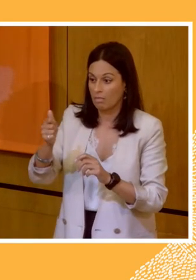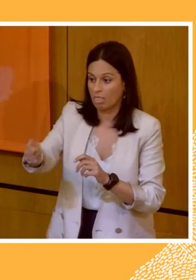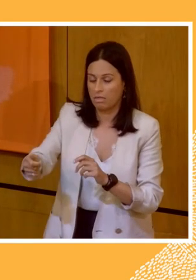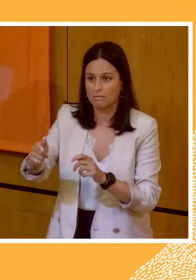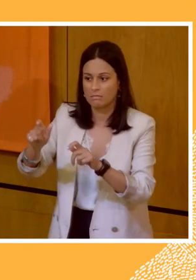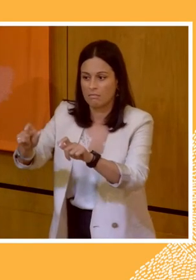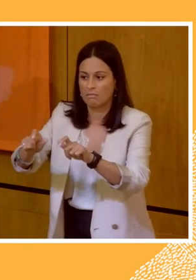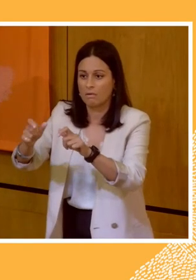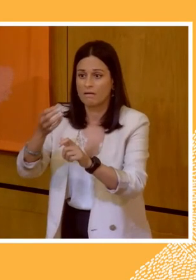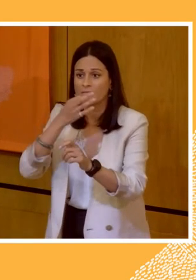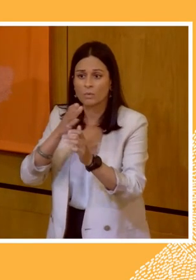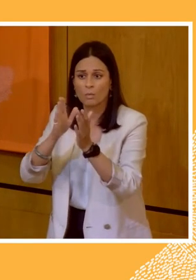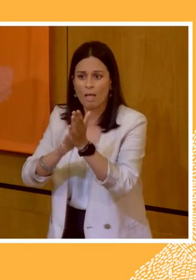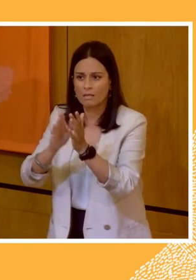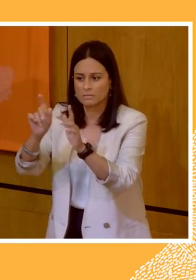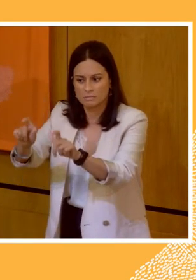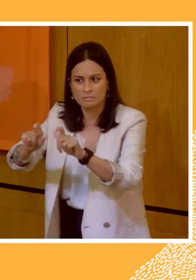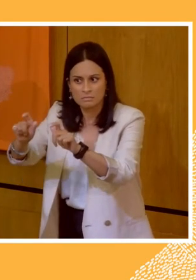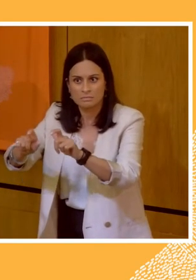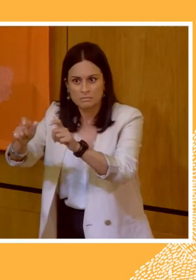up for months at a time,